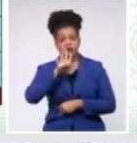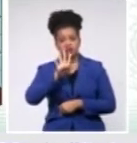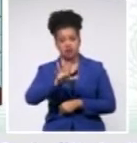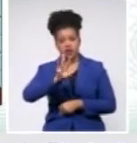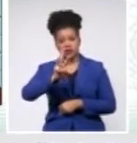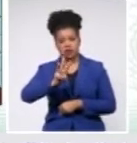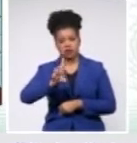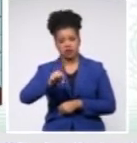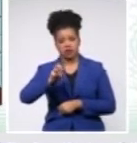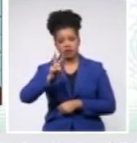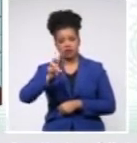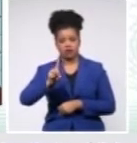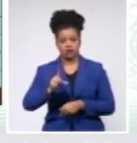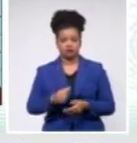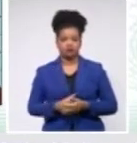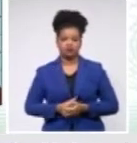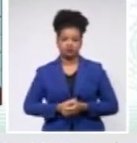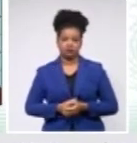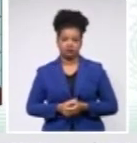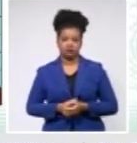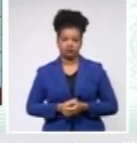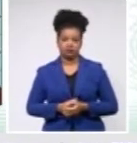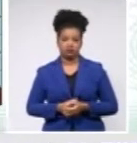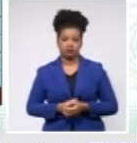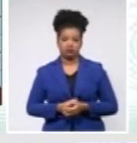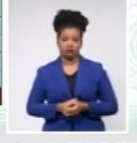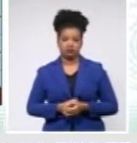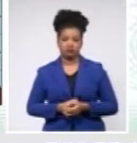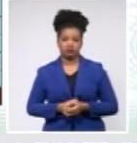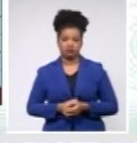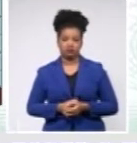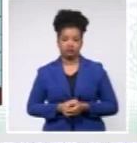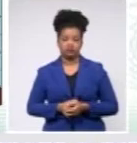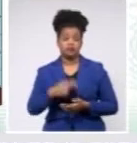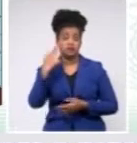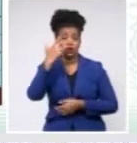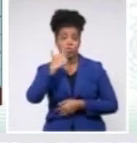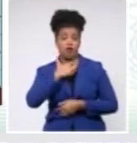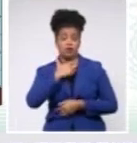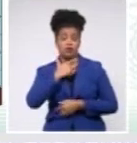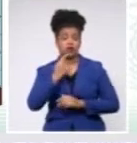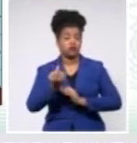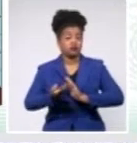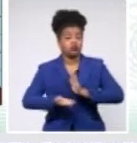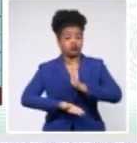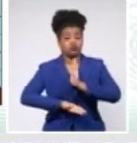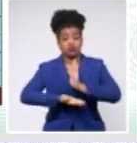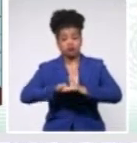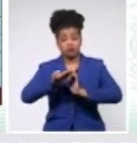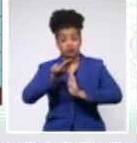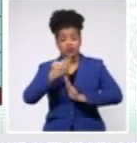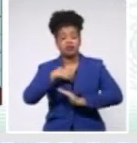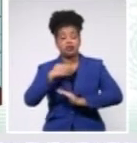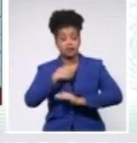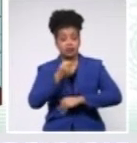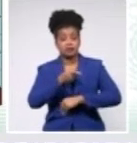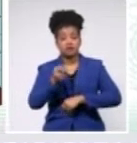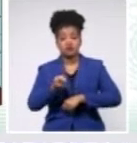19.25, then Matanzas with 10.42. Sancti Spiritus